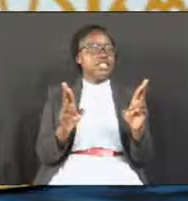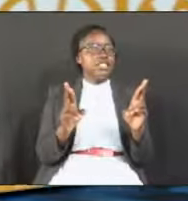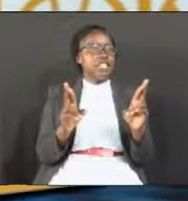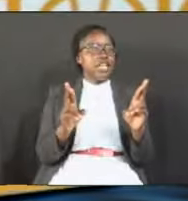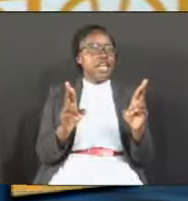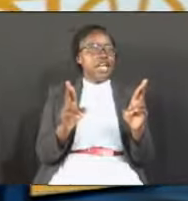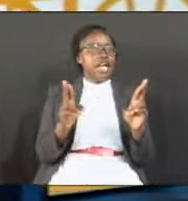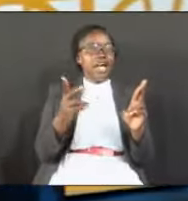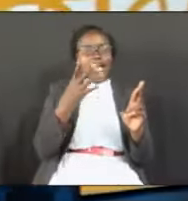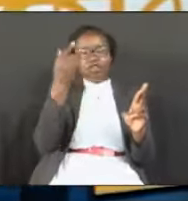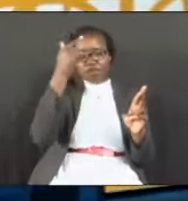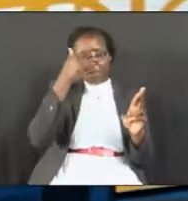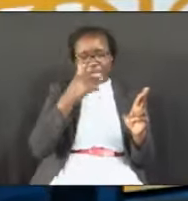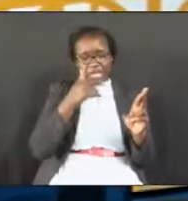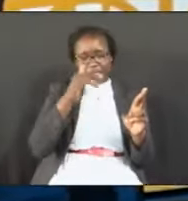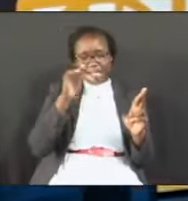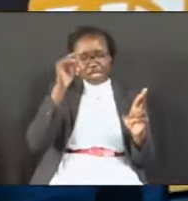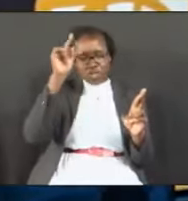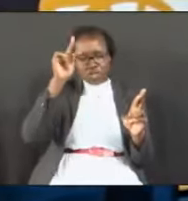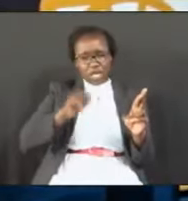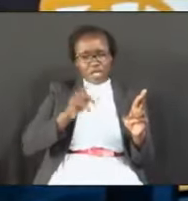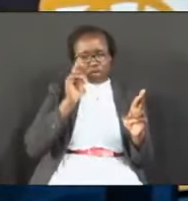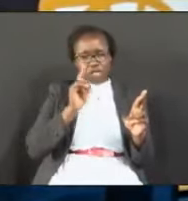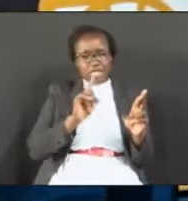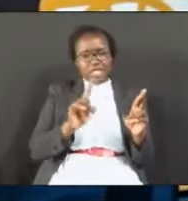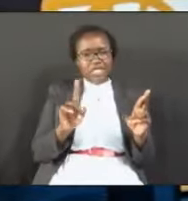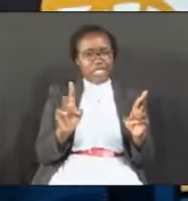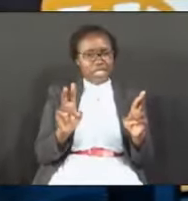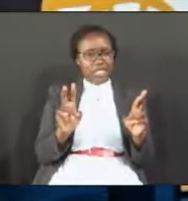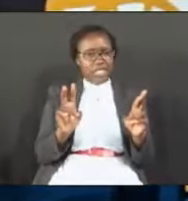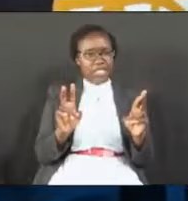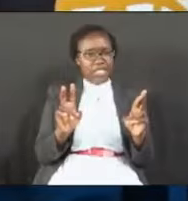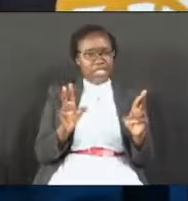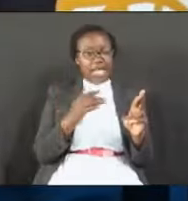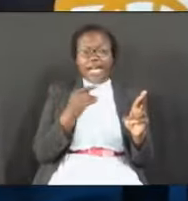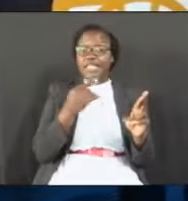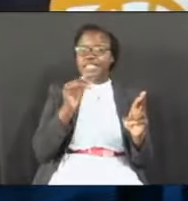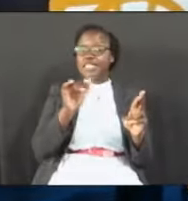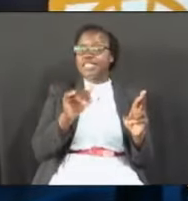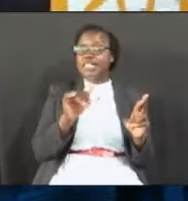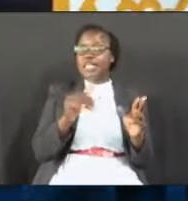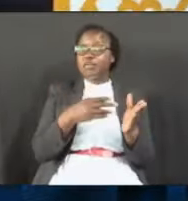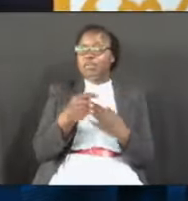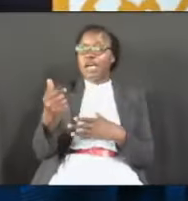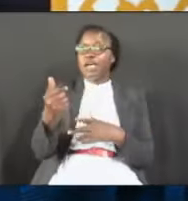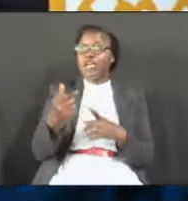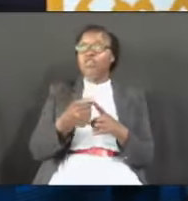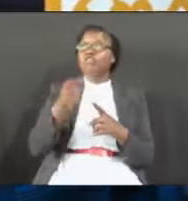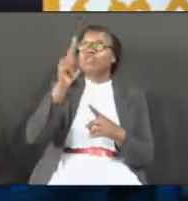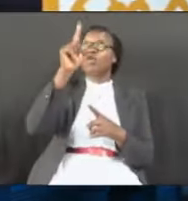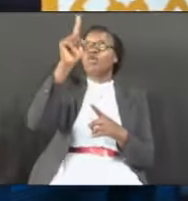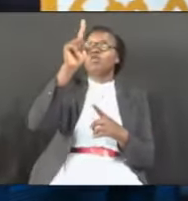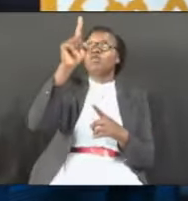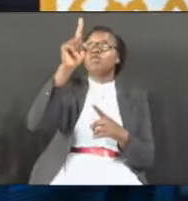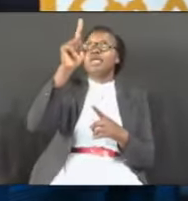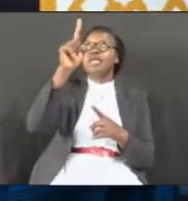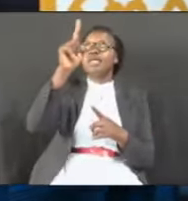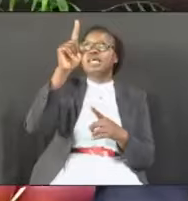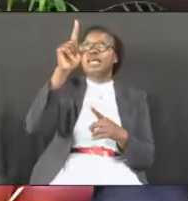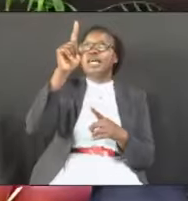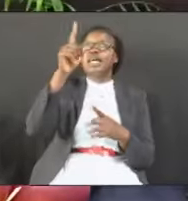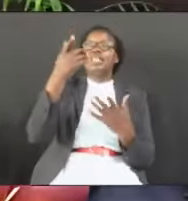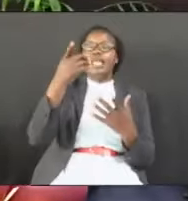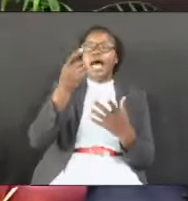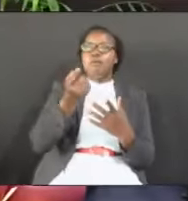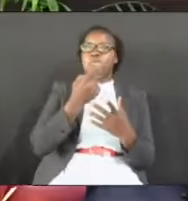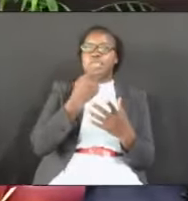of your blindness that you cannot see. And says, buy from me the medicine for your